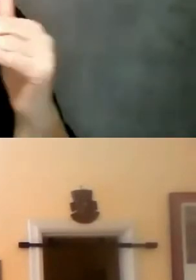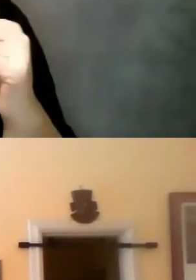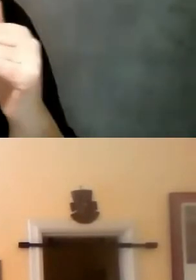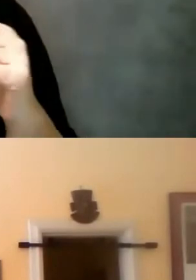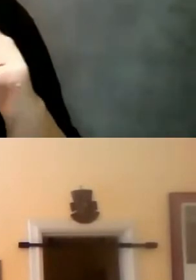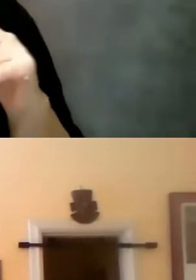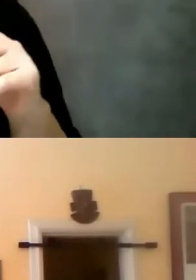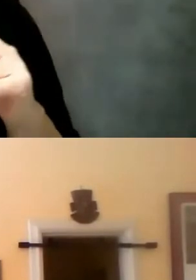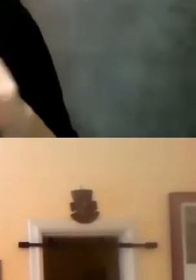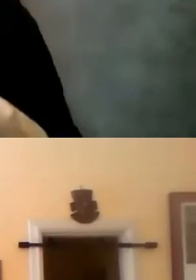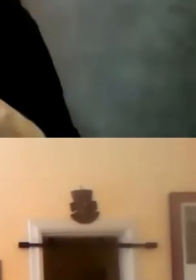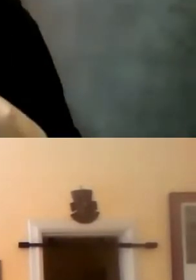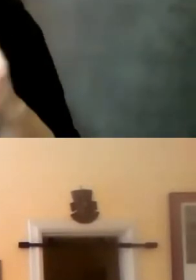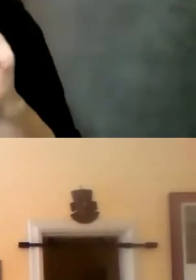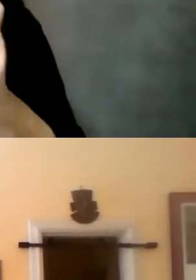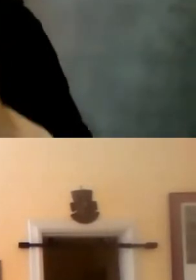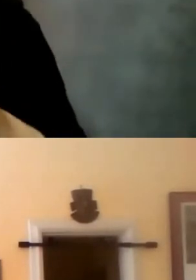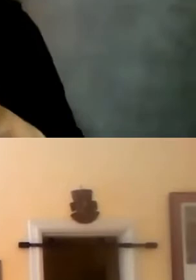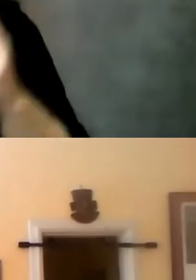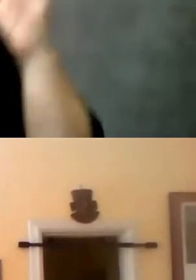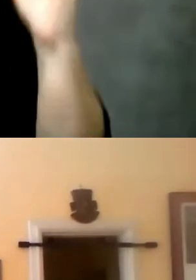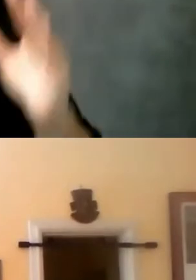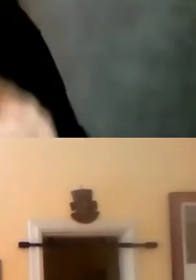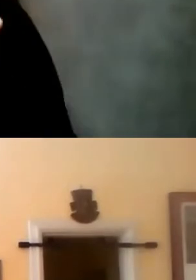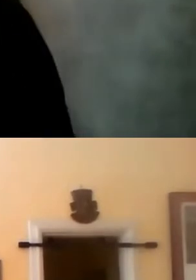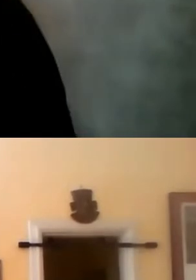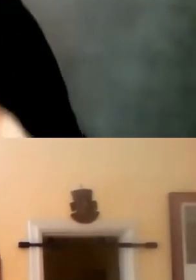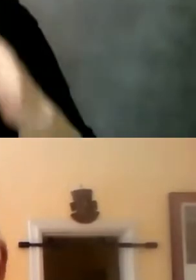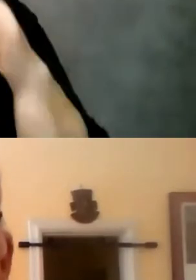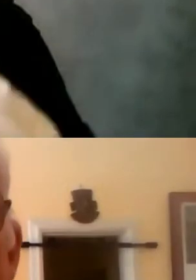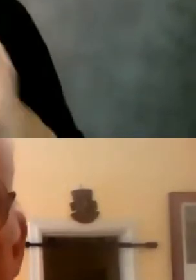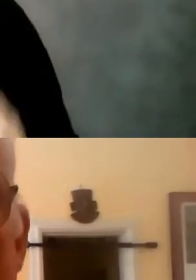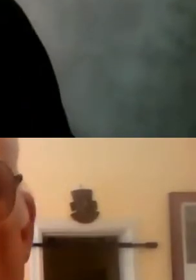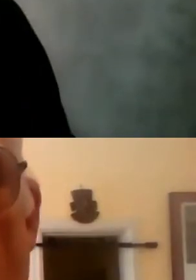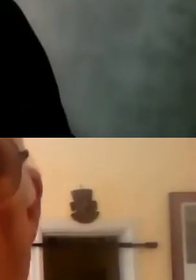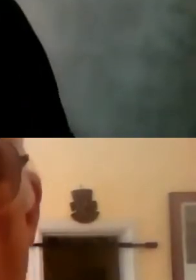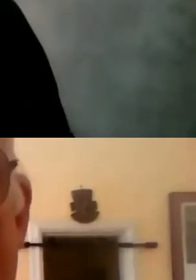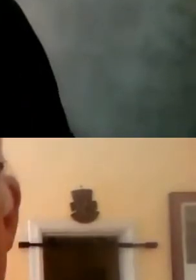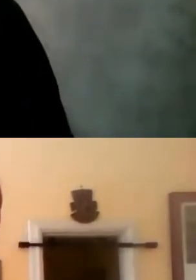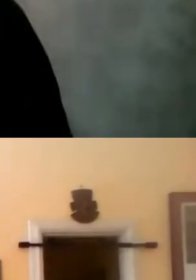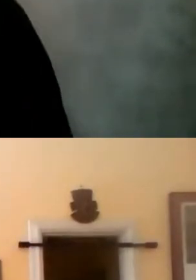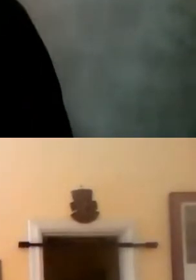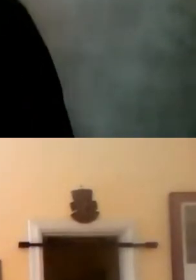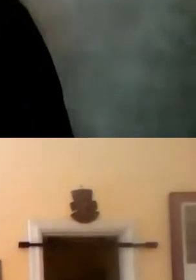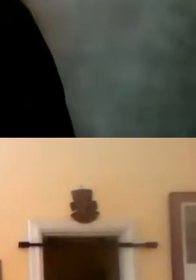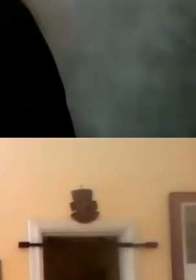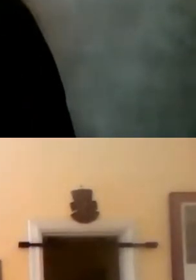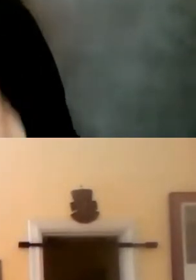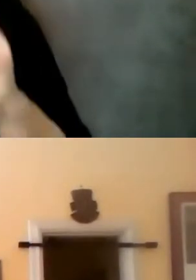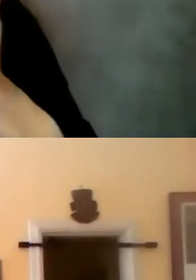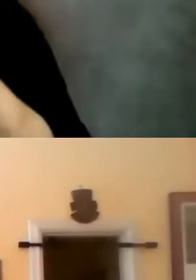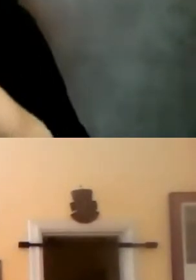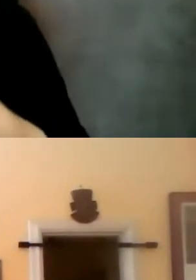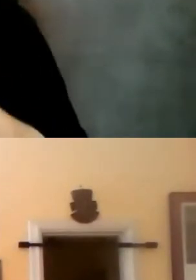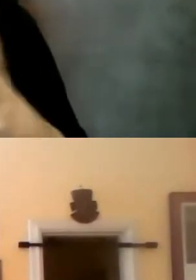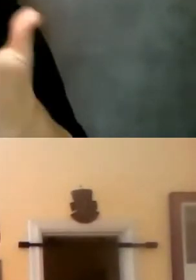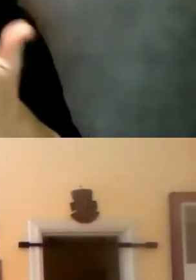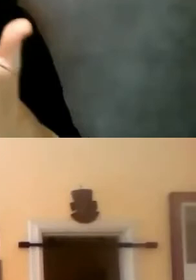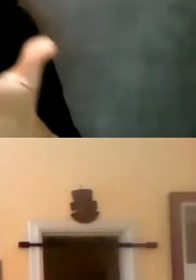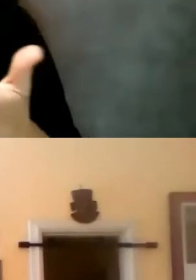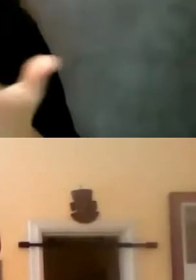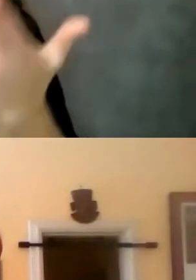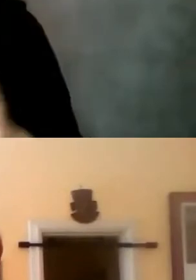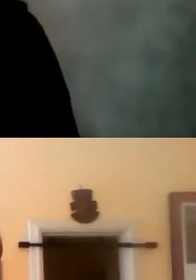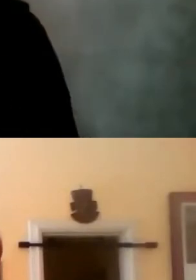And the hidden bias associated with student SES is going to change your effect size by, say, 10% of